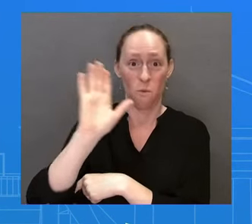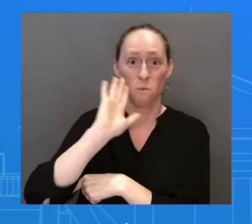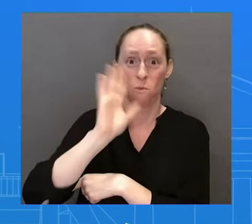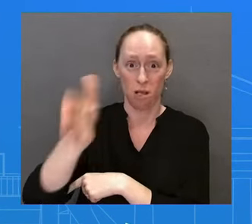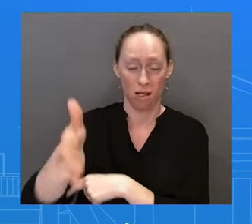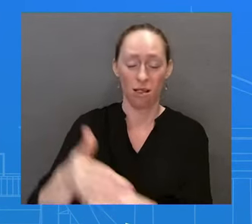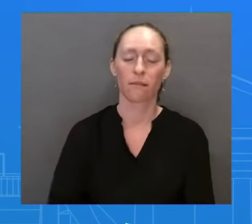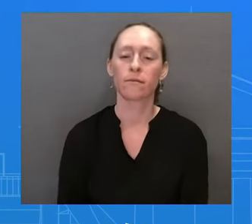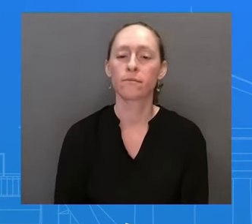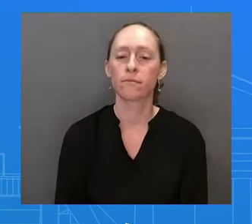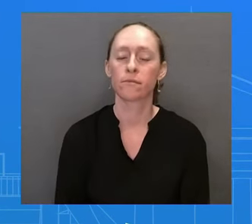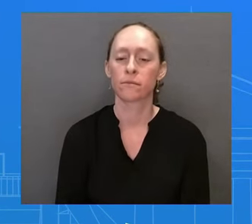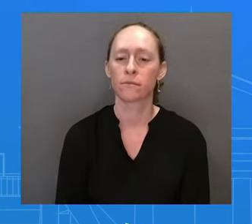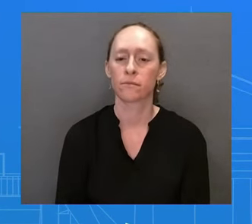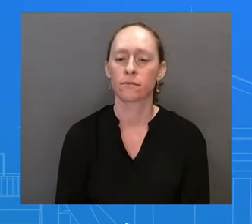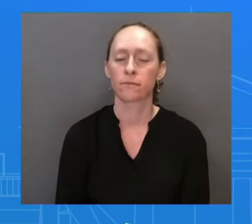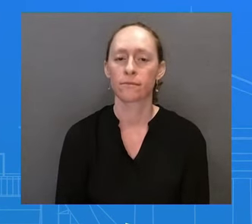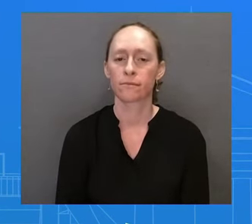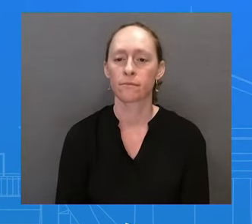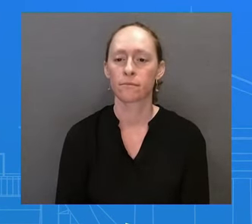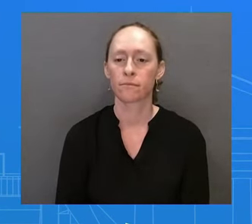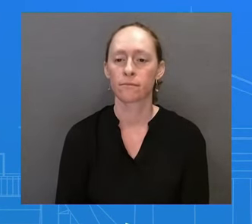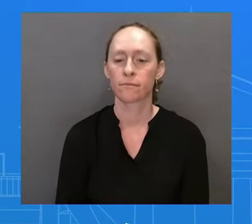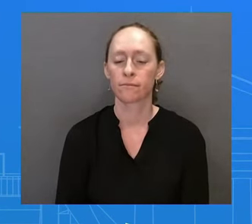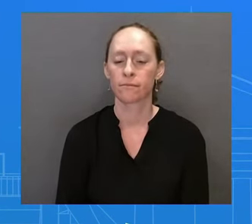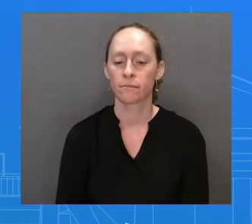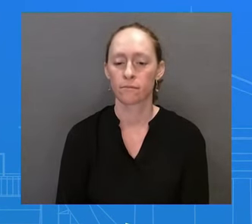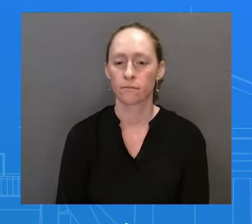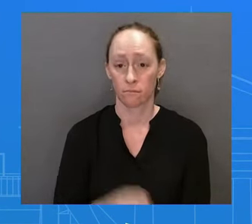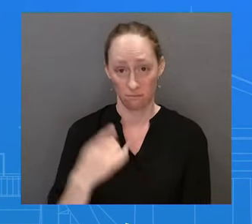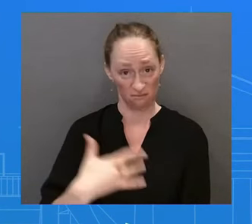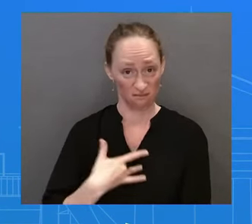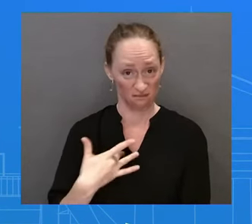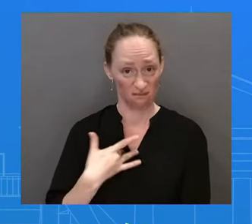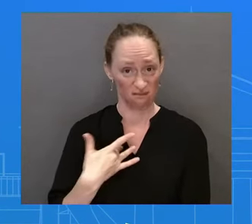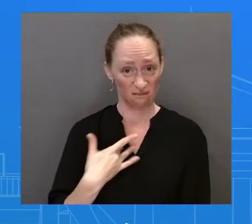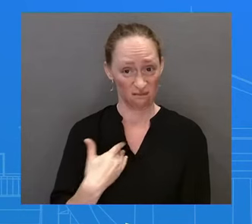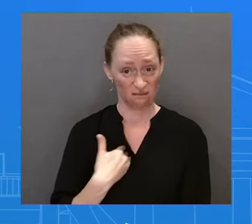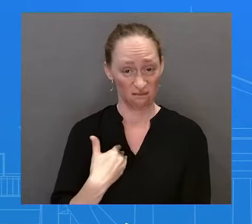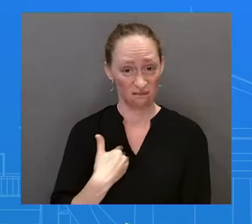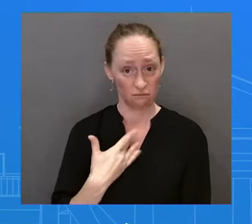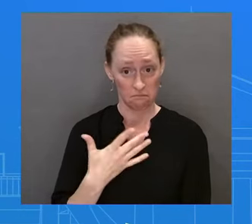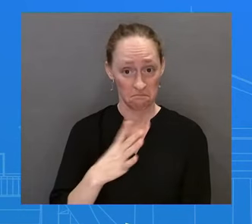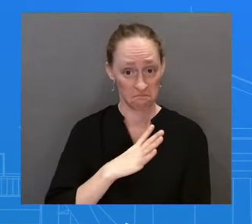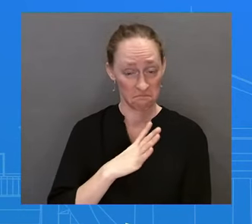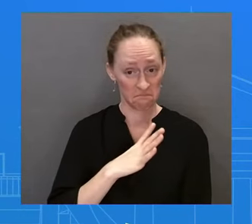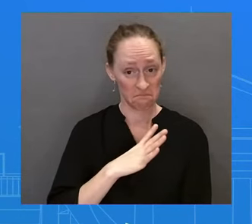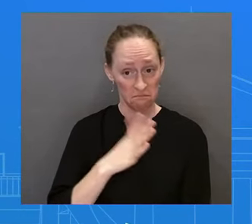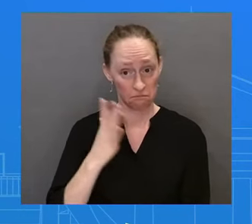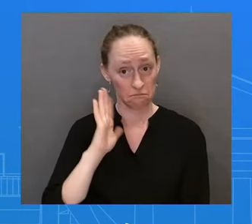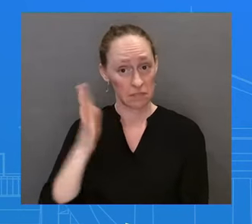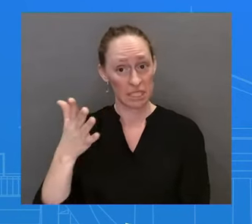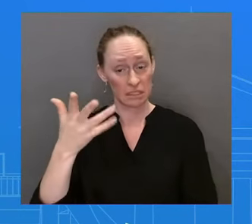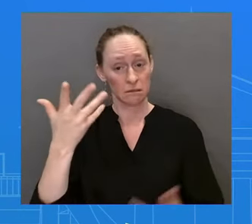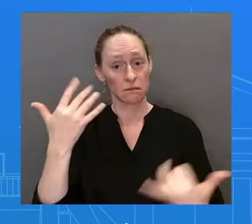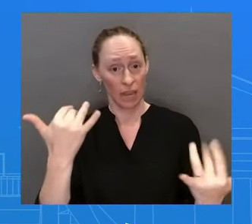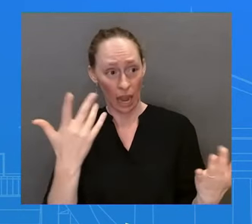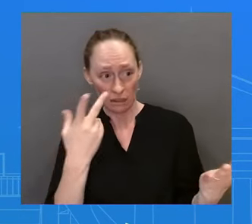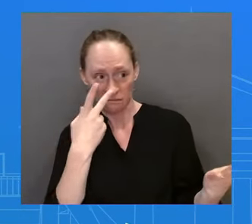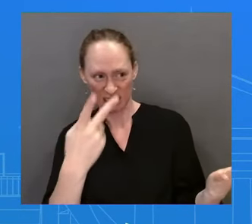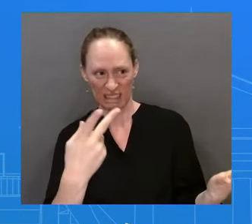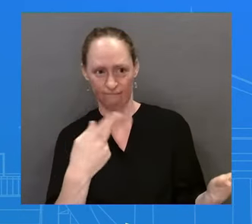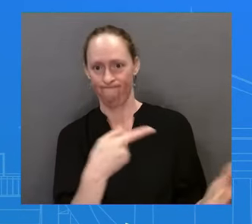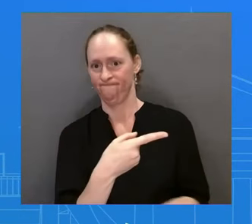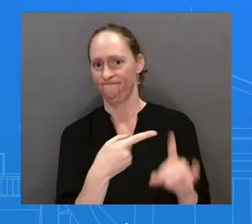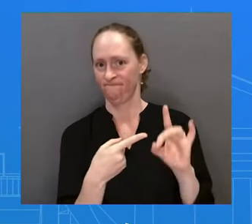classified information related to the Trump indictment? The agenda for the meeting with